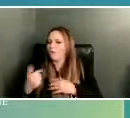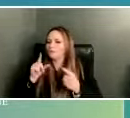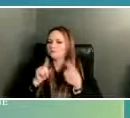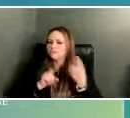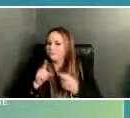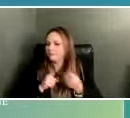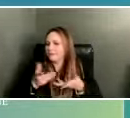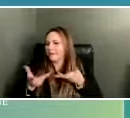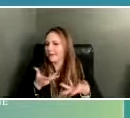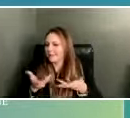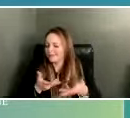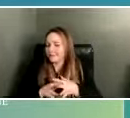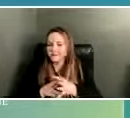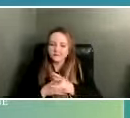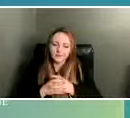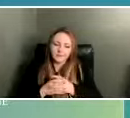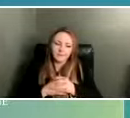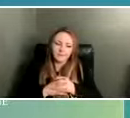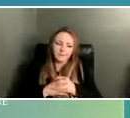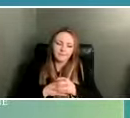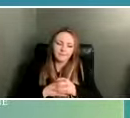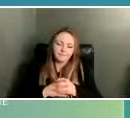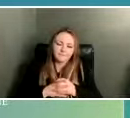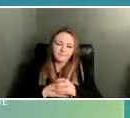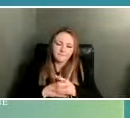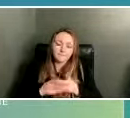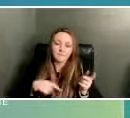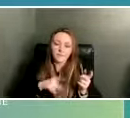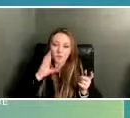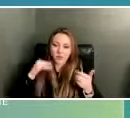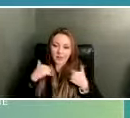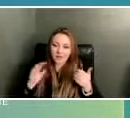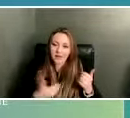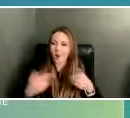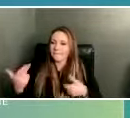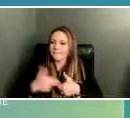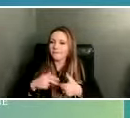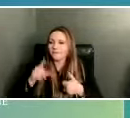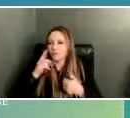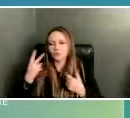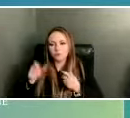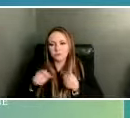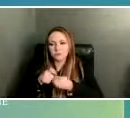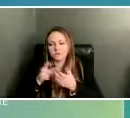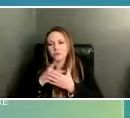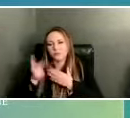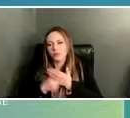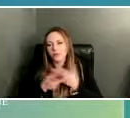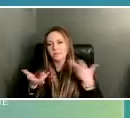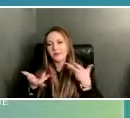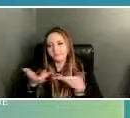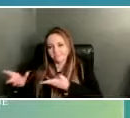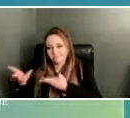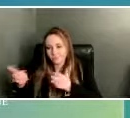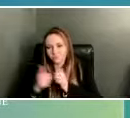Yeah. We may have we're going to have our participants for 2 specific programs engage